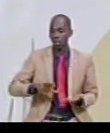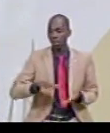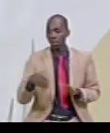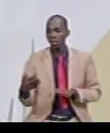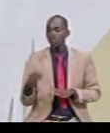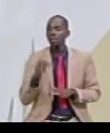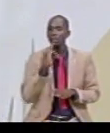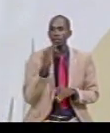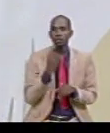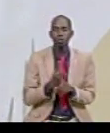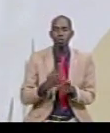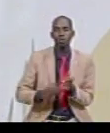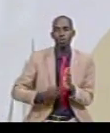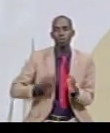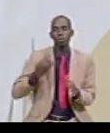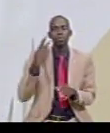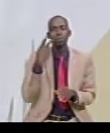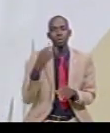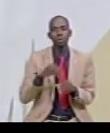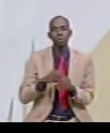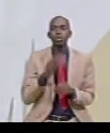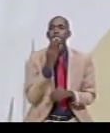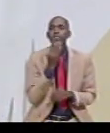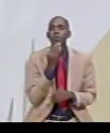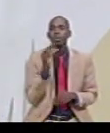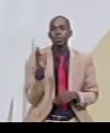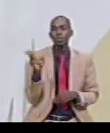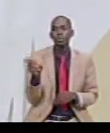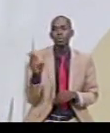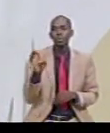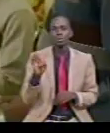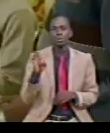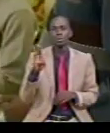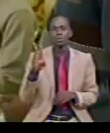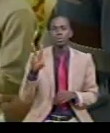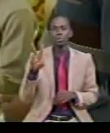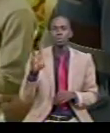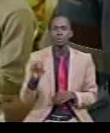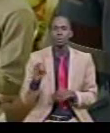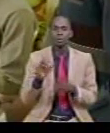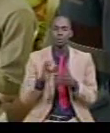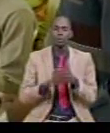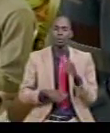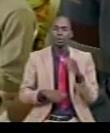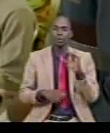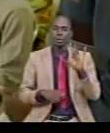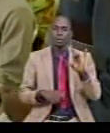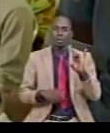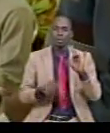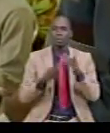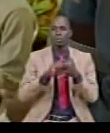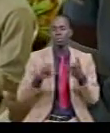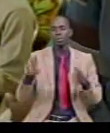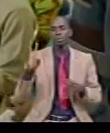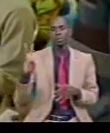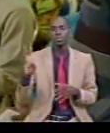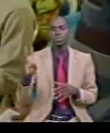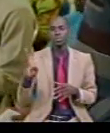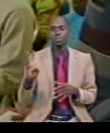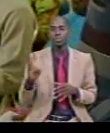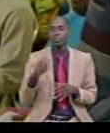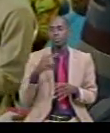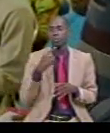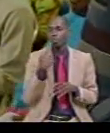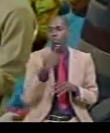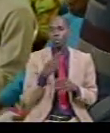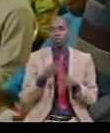Hebrews chapter 8, verse 6, Hebrews chapter 8, verse 6, we are told, but now